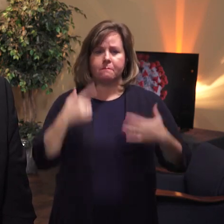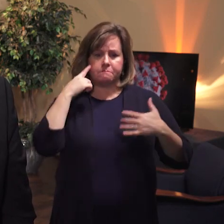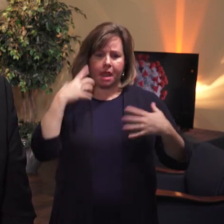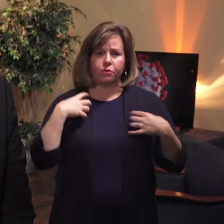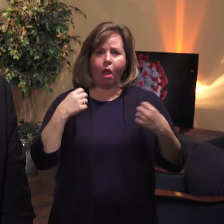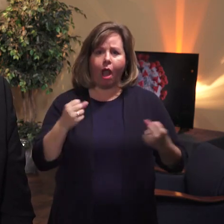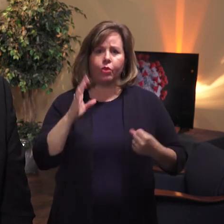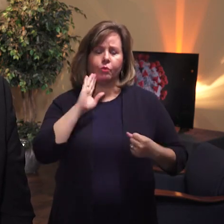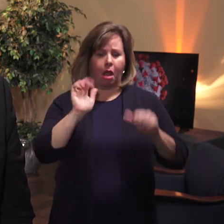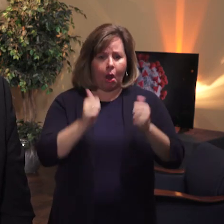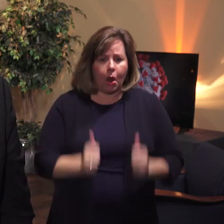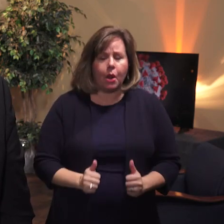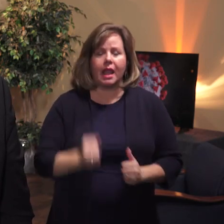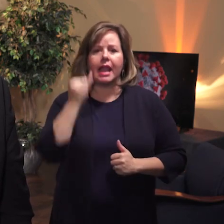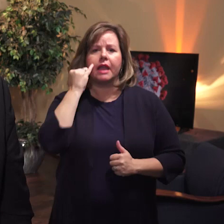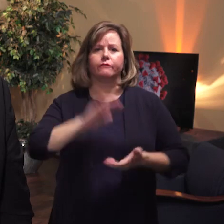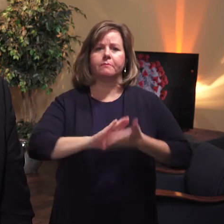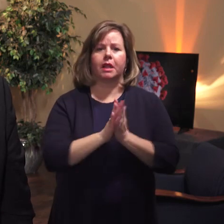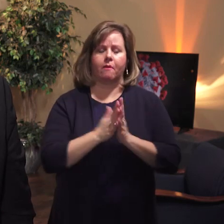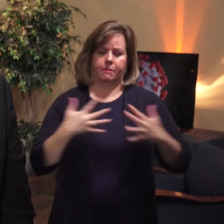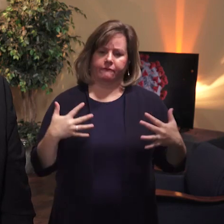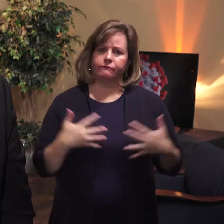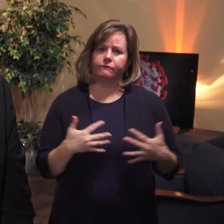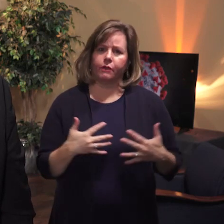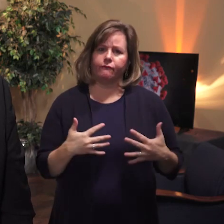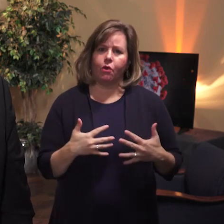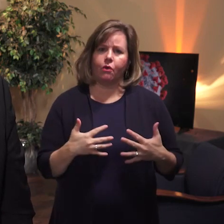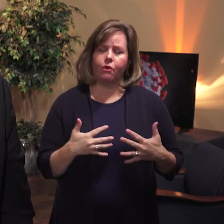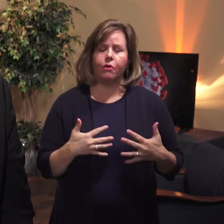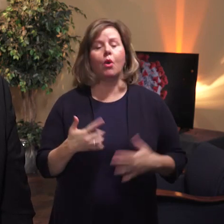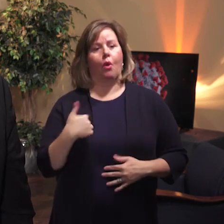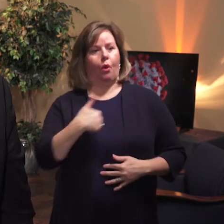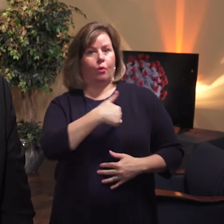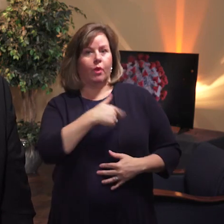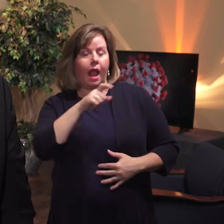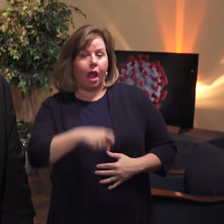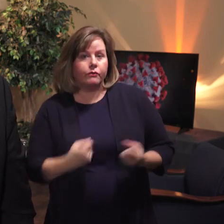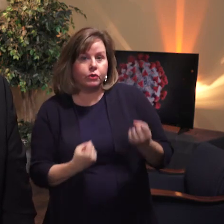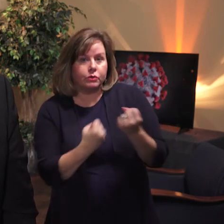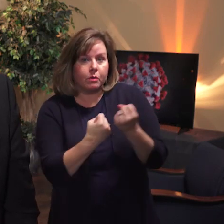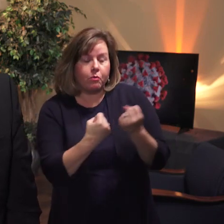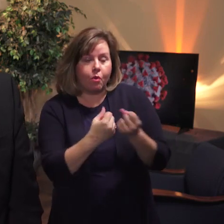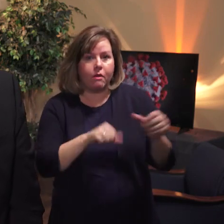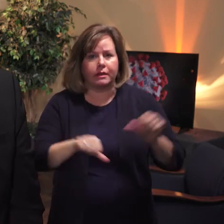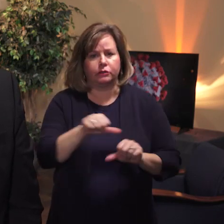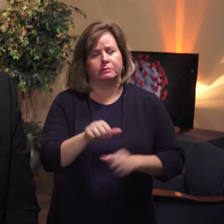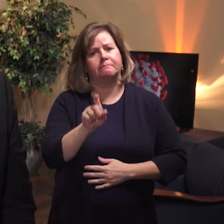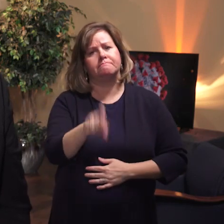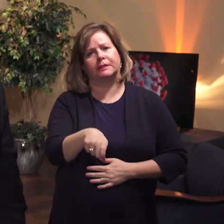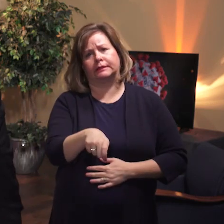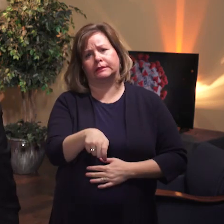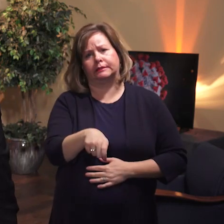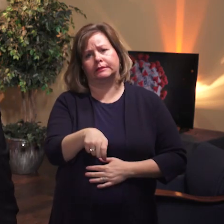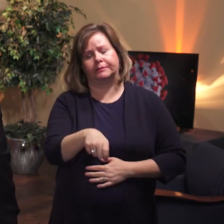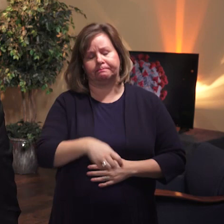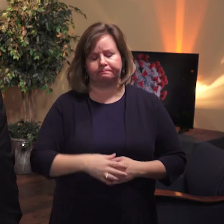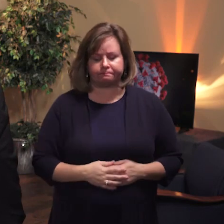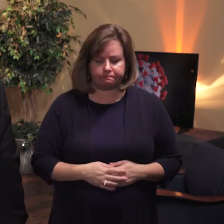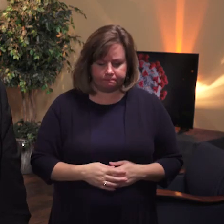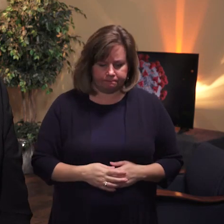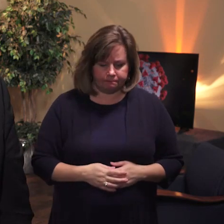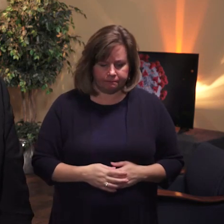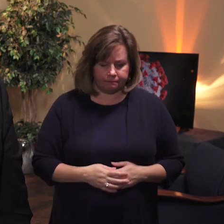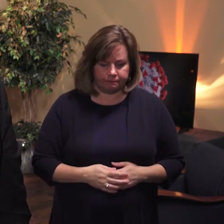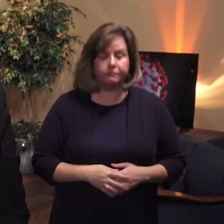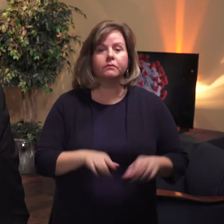crisis. We're all in this together, and we have to be supportive of one another through this. Today I also want to talk to you a little